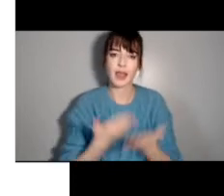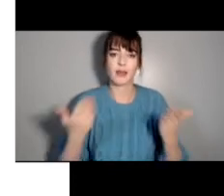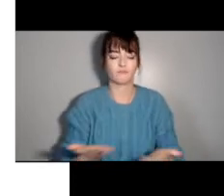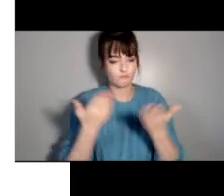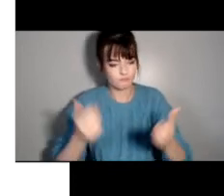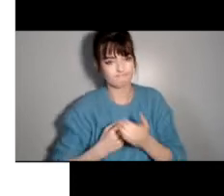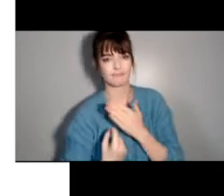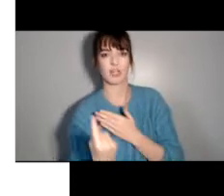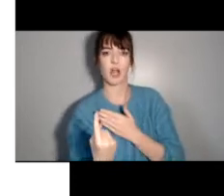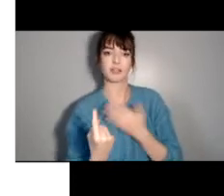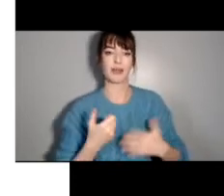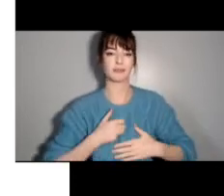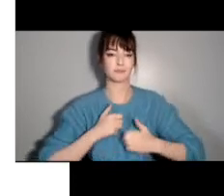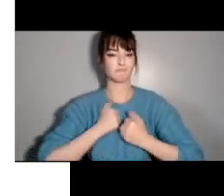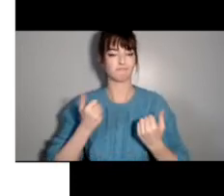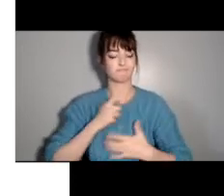used whenever possible.